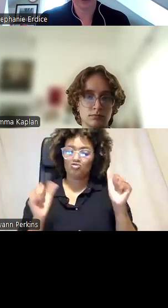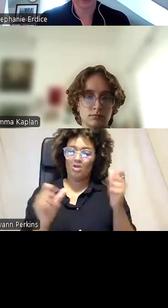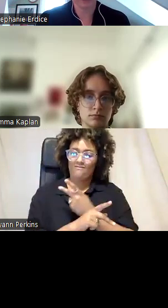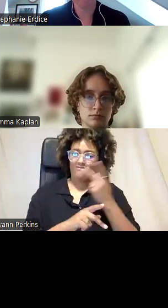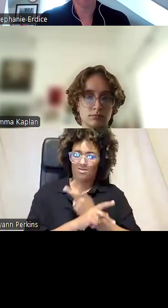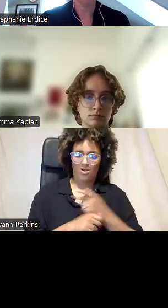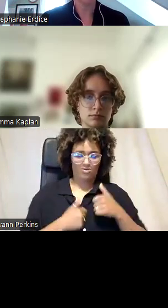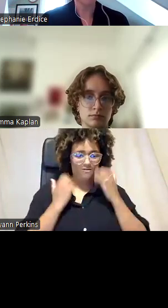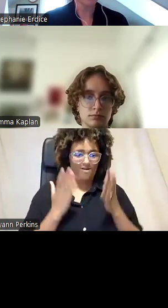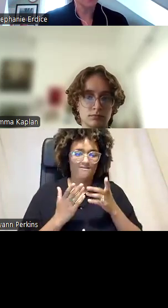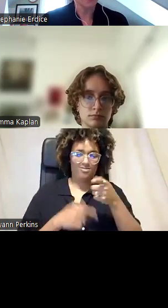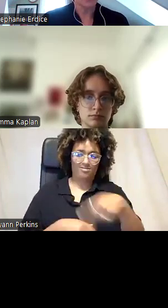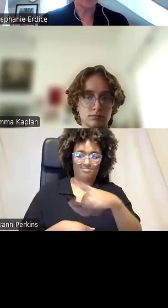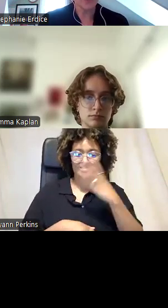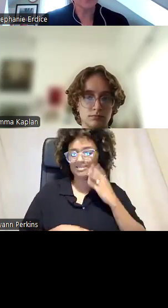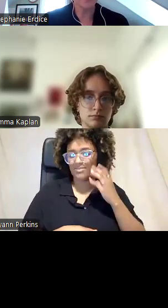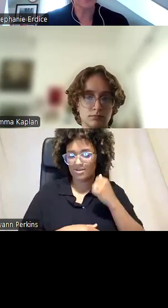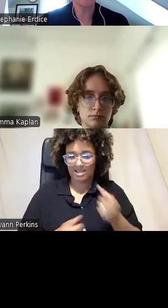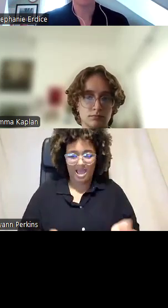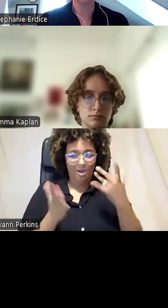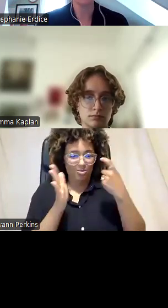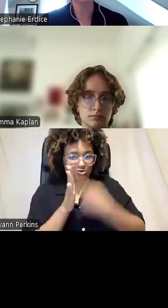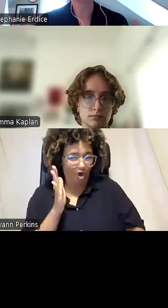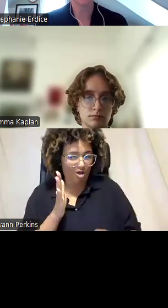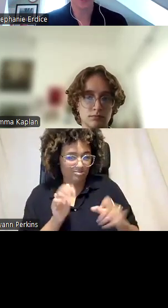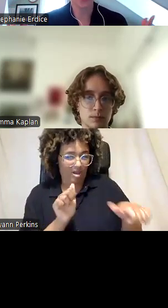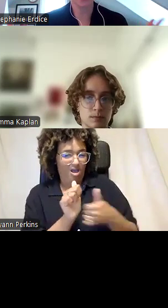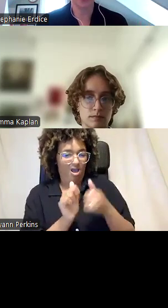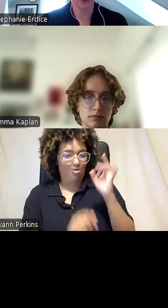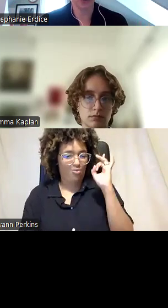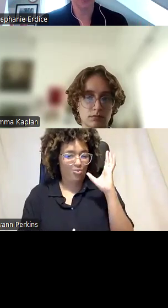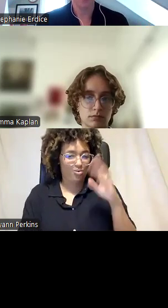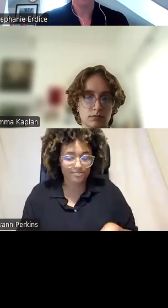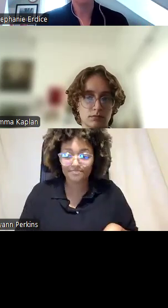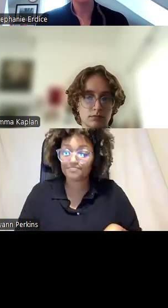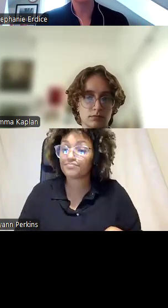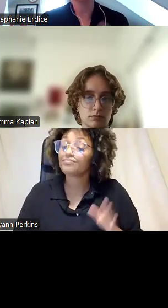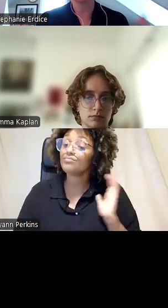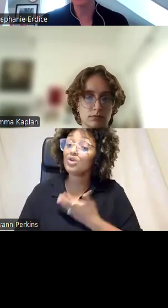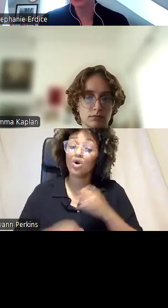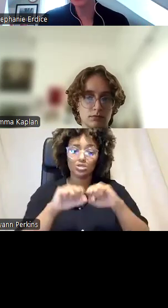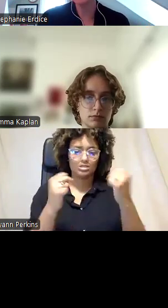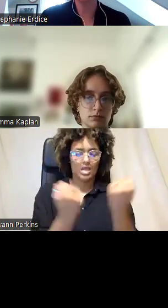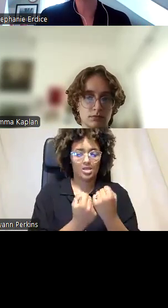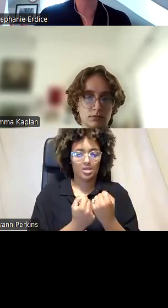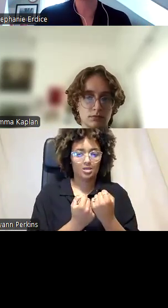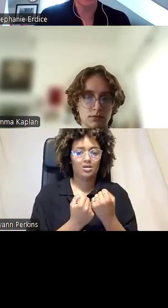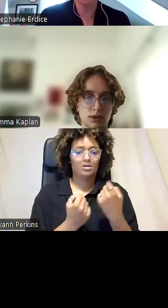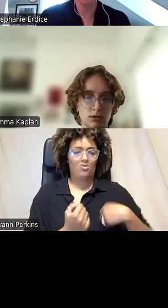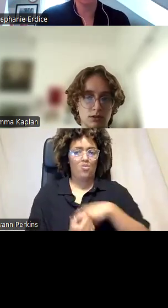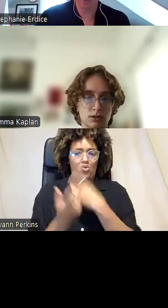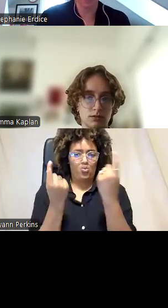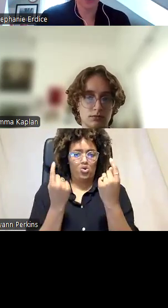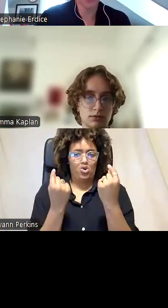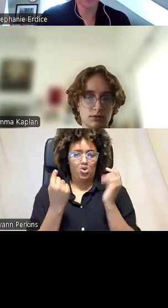were experiencing. So I want you to think about what our society could do, what our country, what our